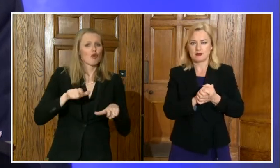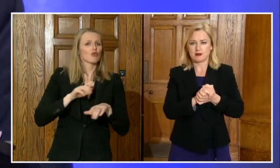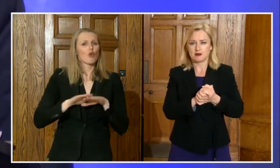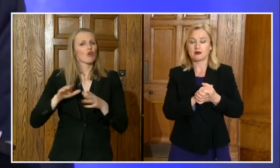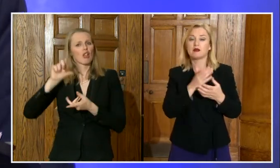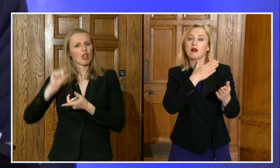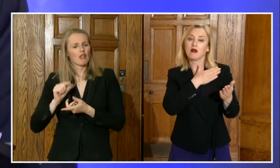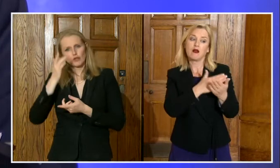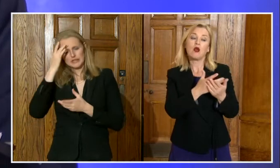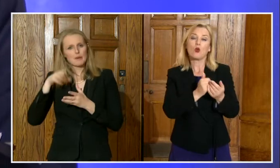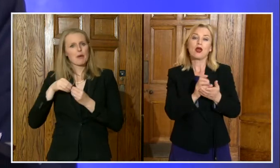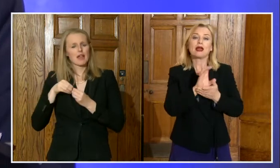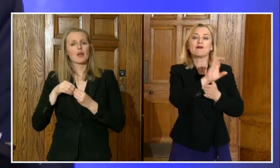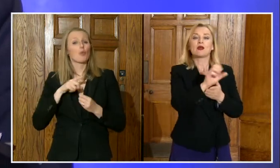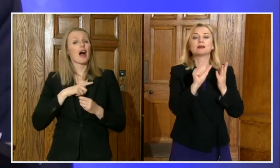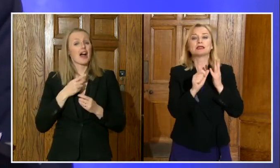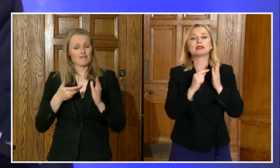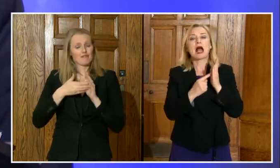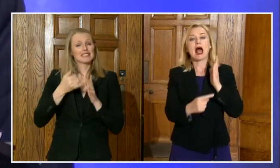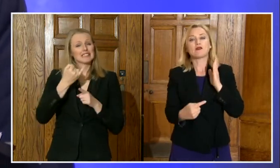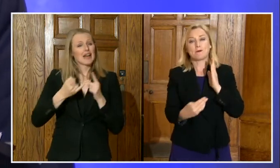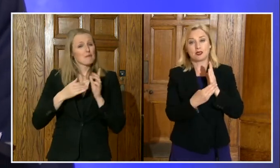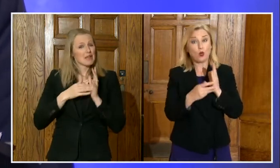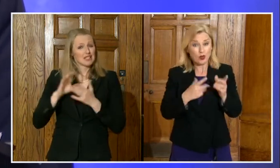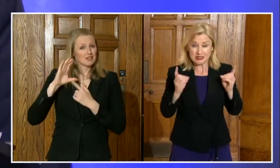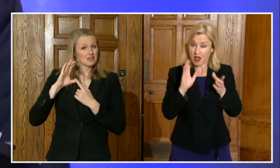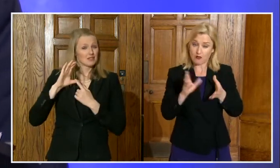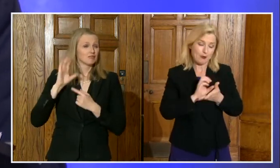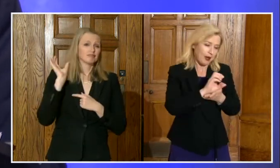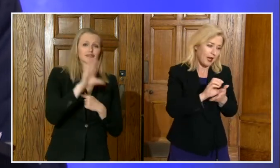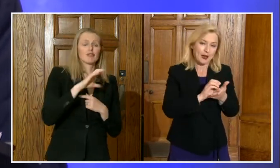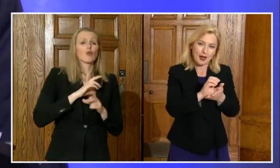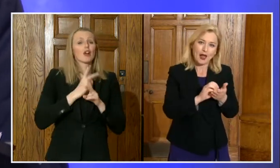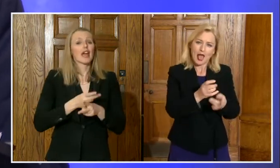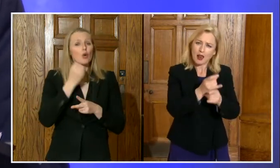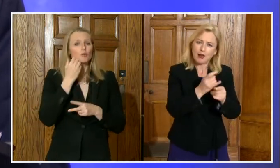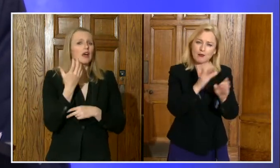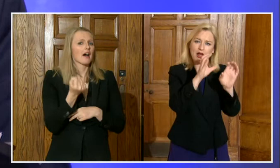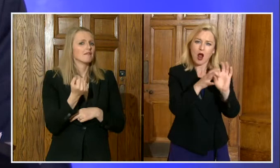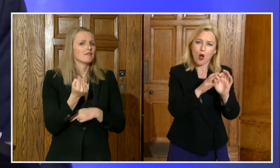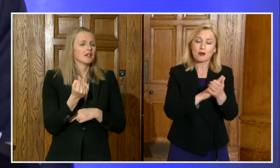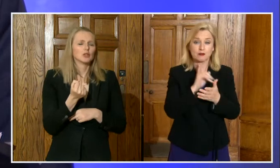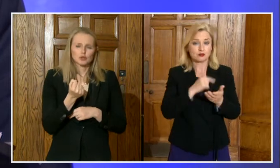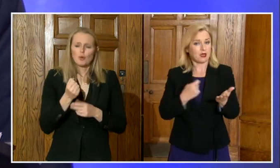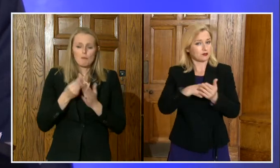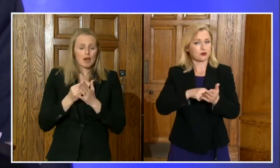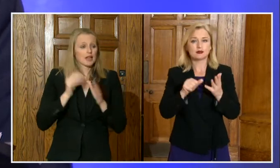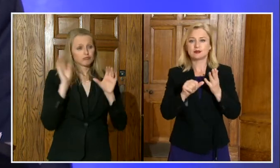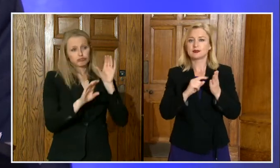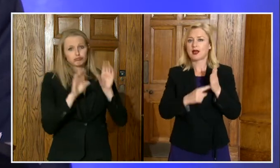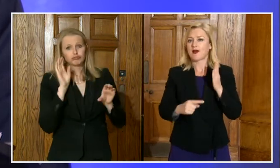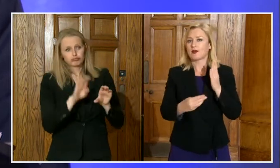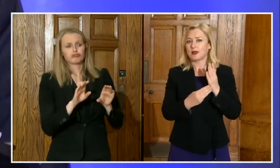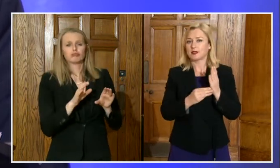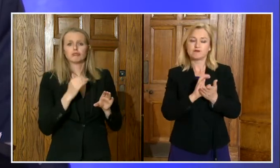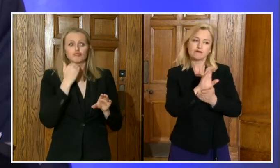the additional $6.5 million that we put into the care home sector a few weeks ago. So those support measures are